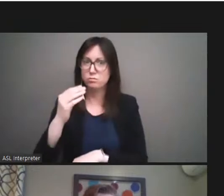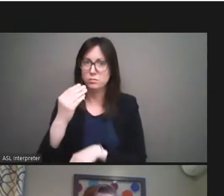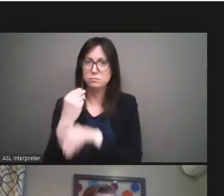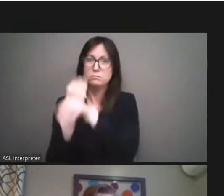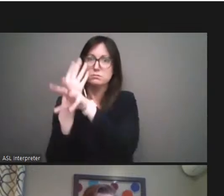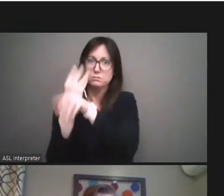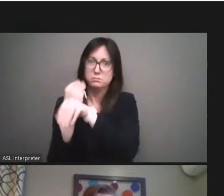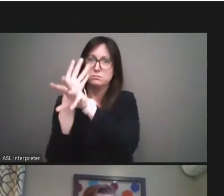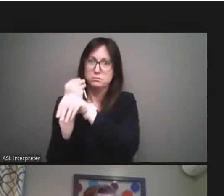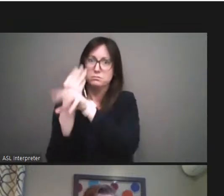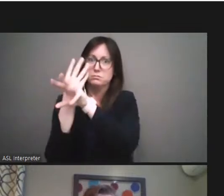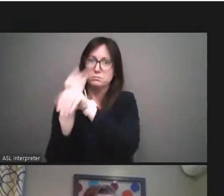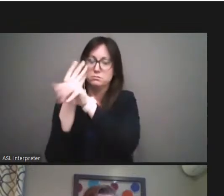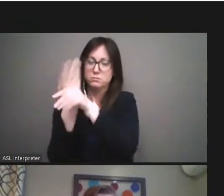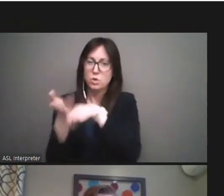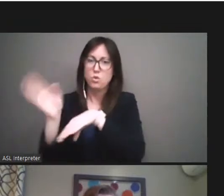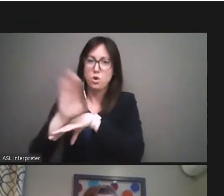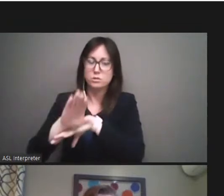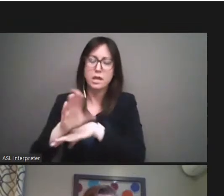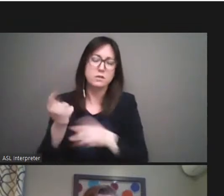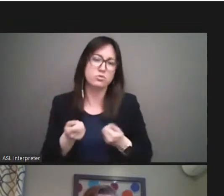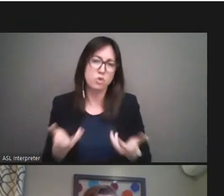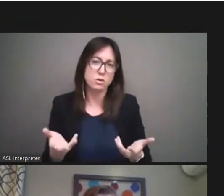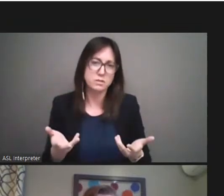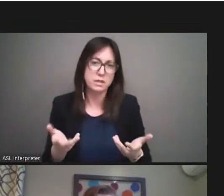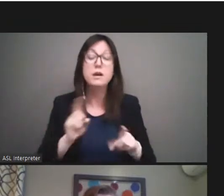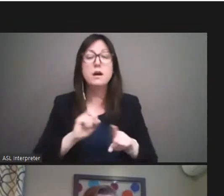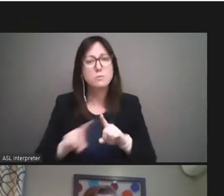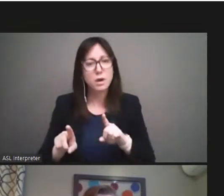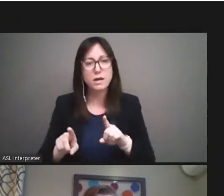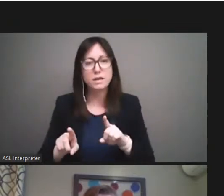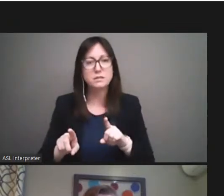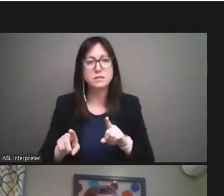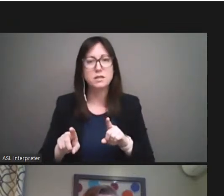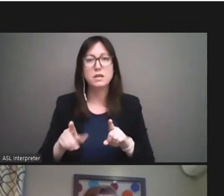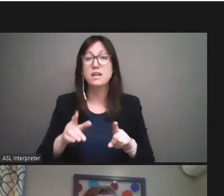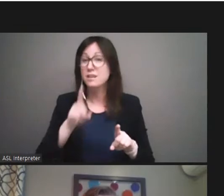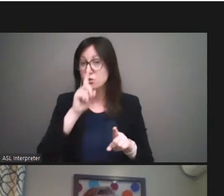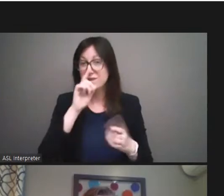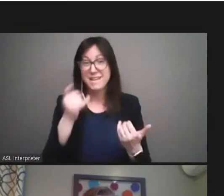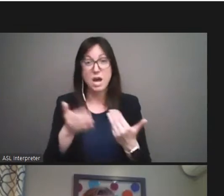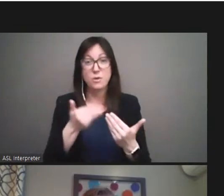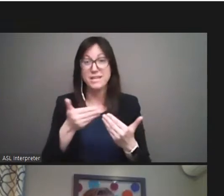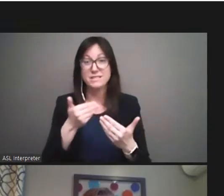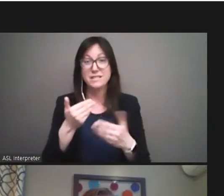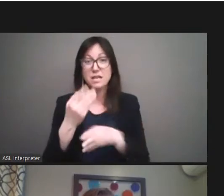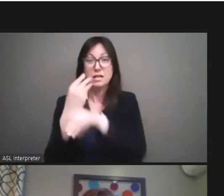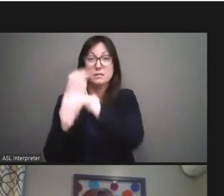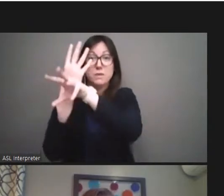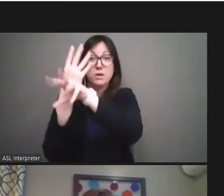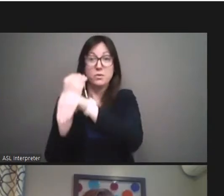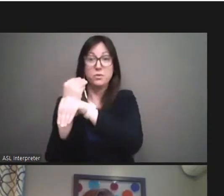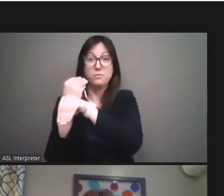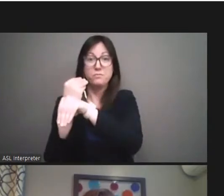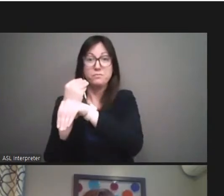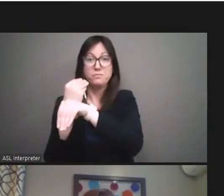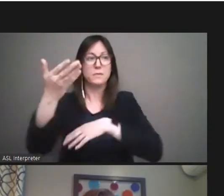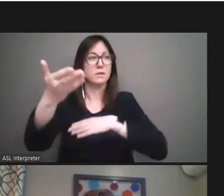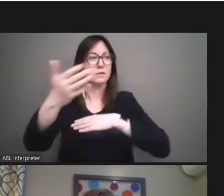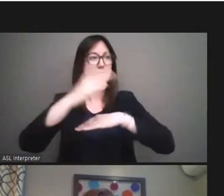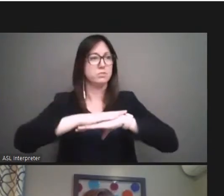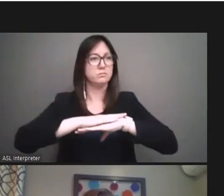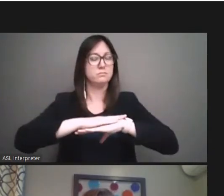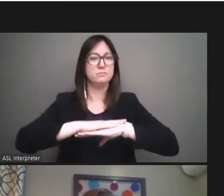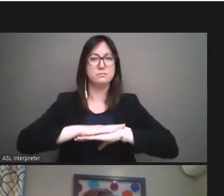But it's easier to take your computer and you close it and you're in your own space. And then you